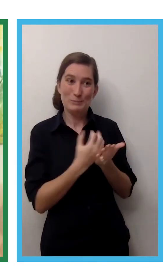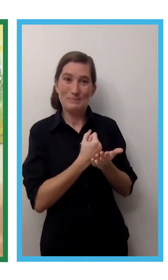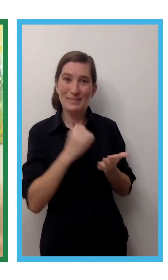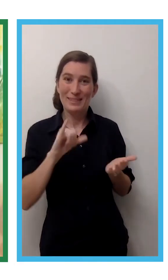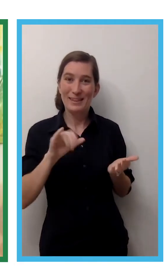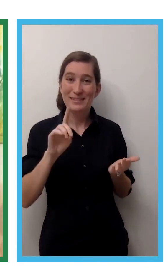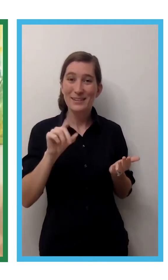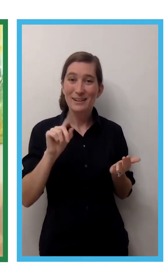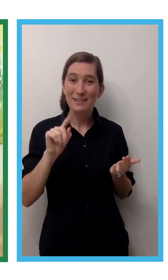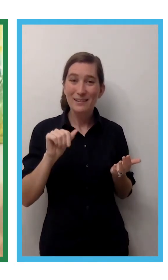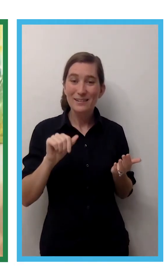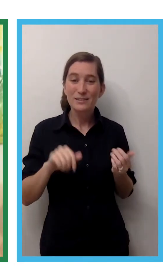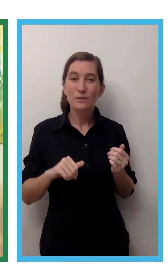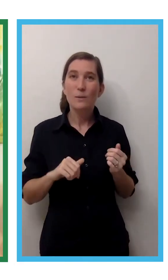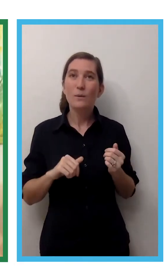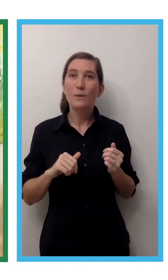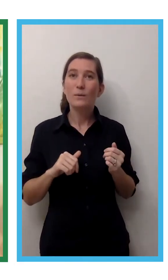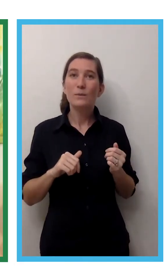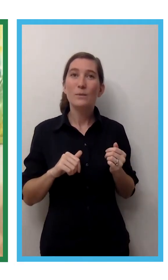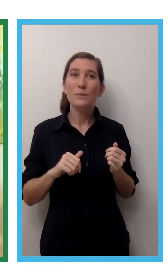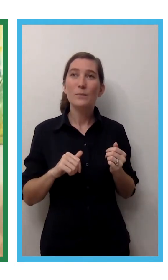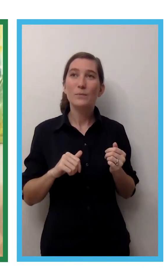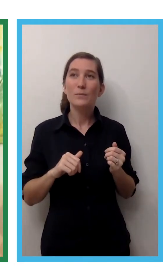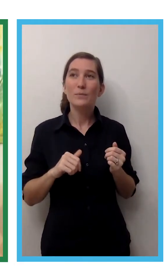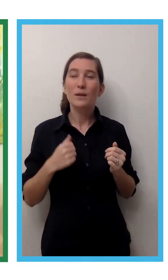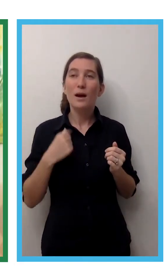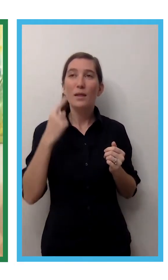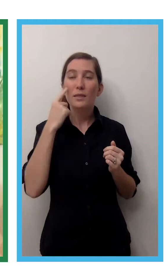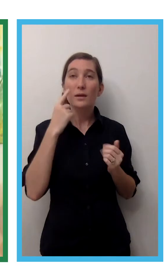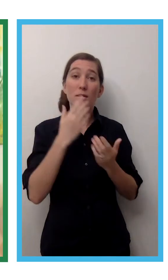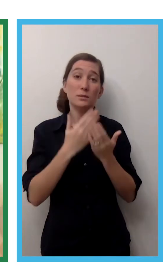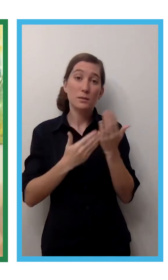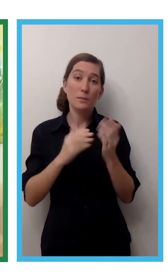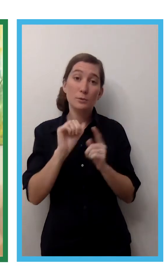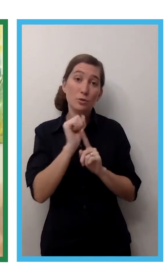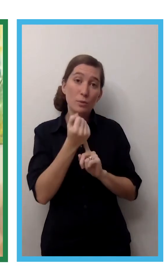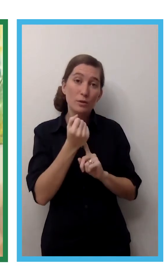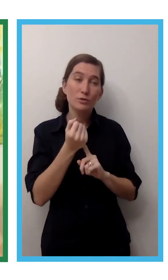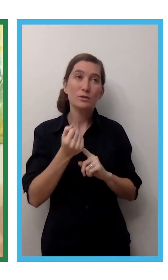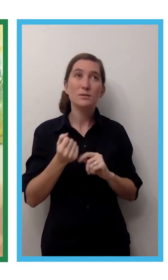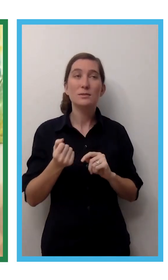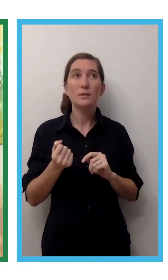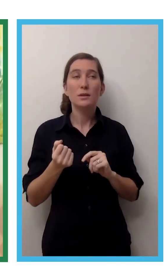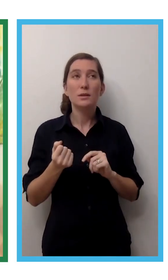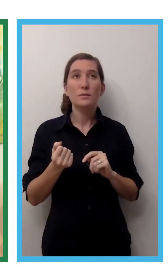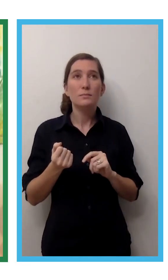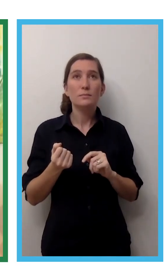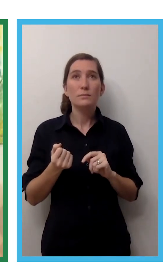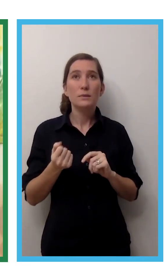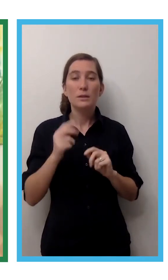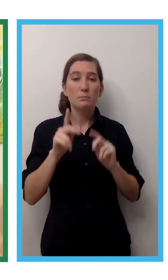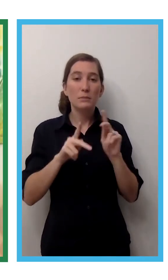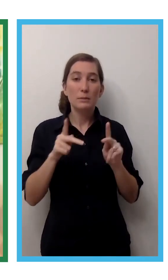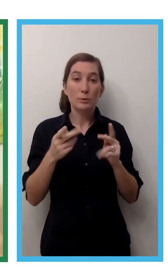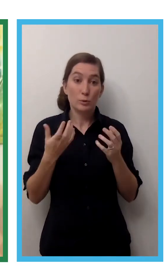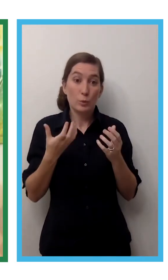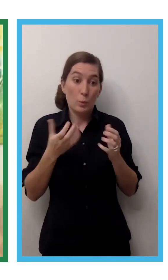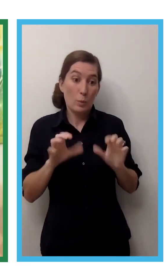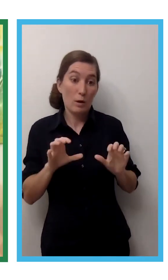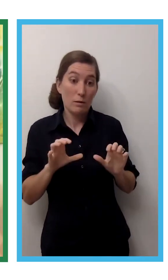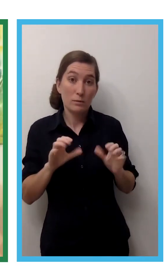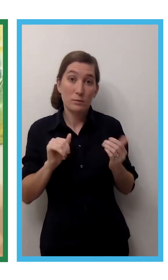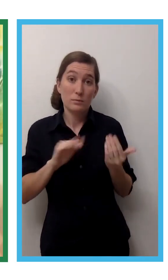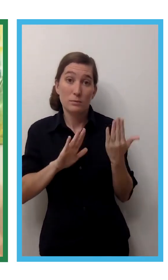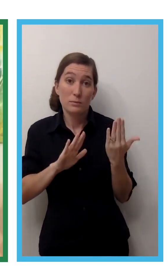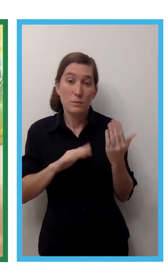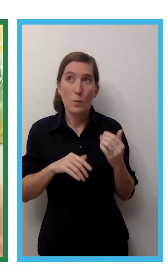it's a situation where people either aren't ready to address it or they don't want to address it. And so why go research it